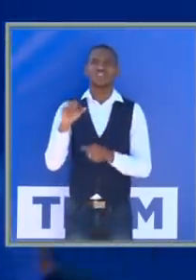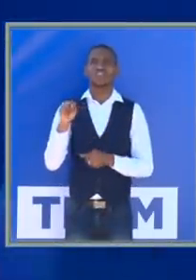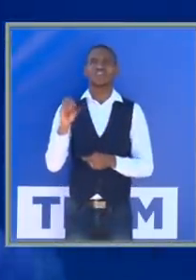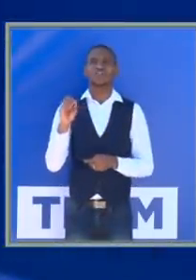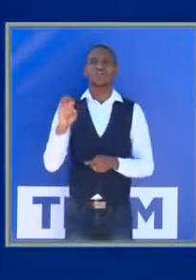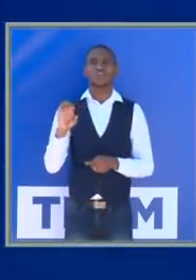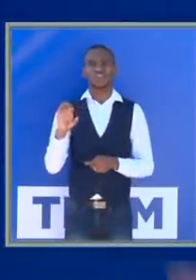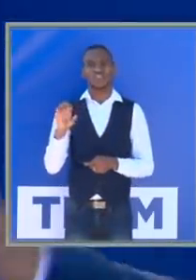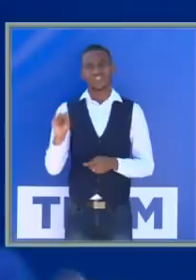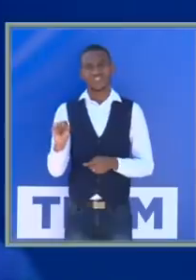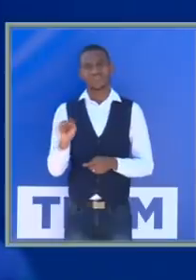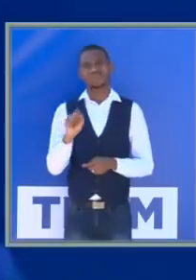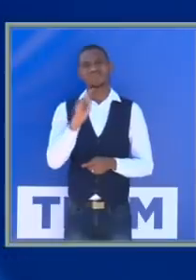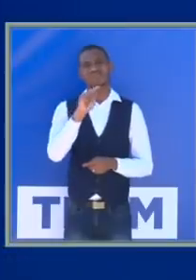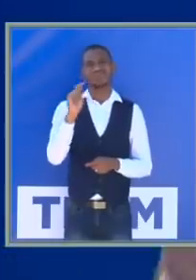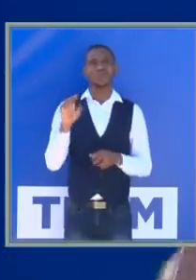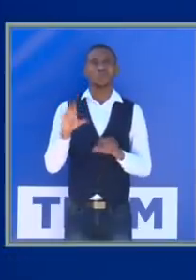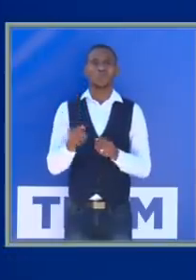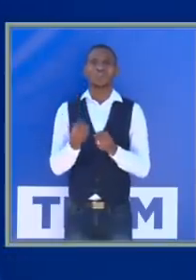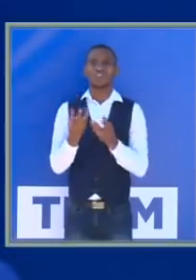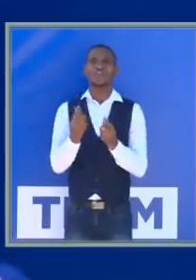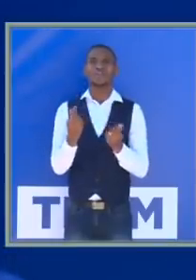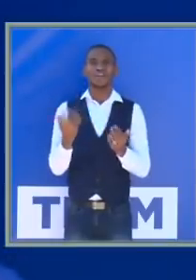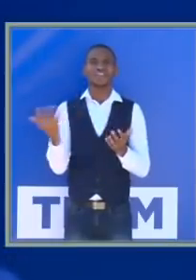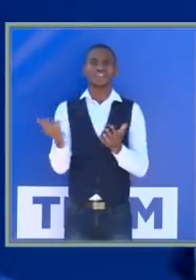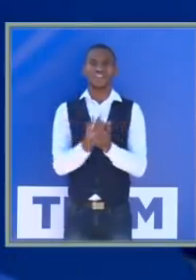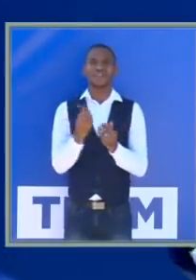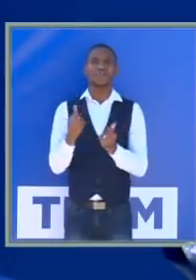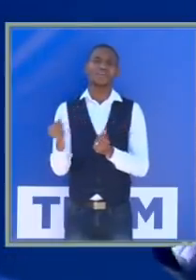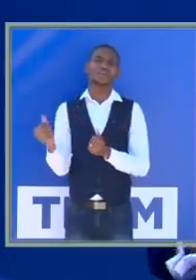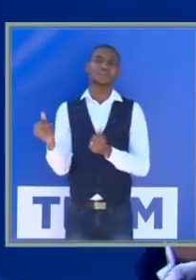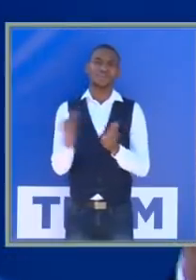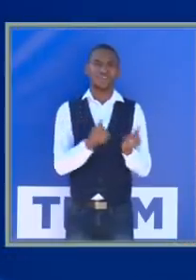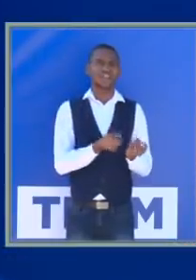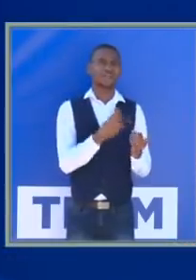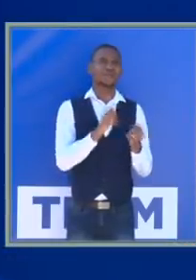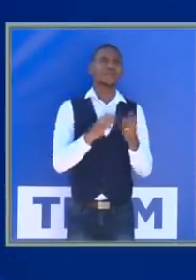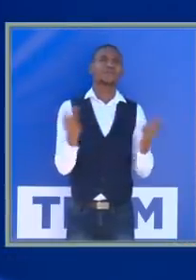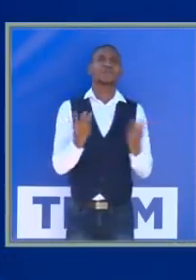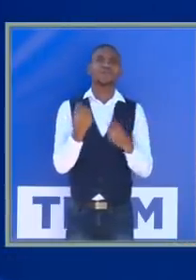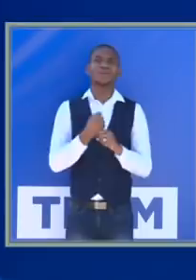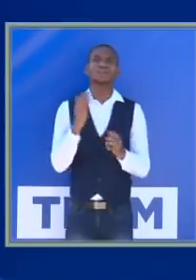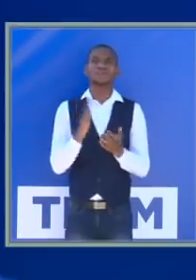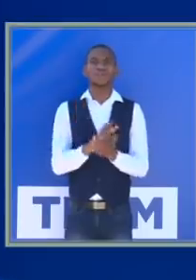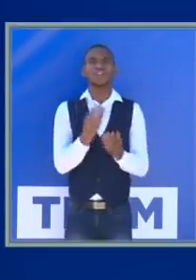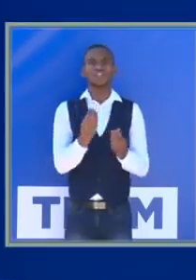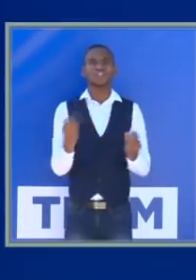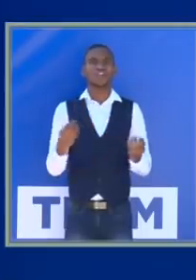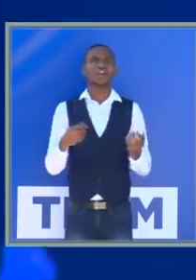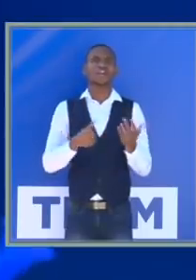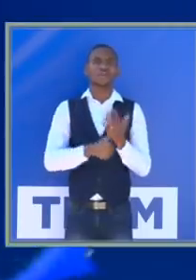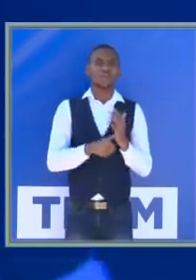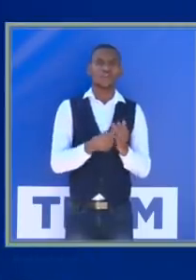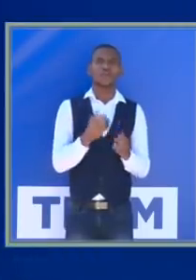SOEs so that we stop giving them money. Let's take the money and give it to the people and make sure a child grant goes